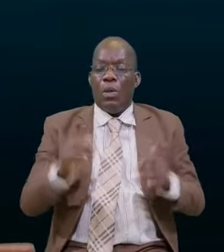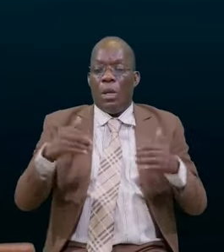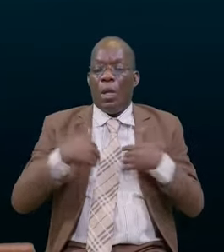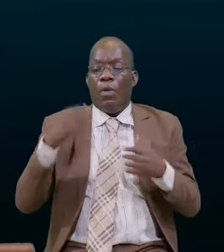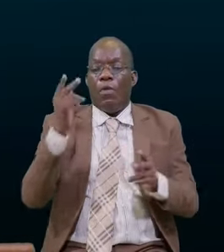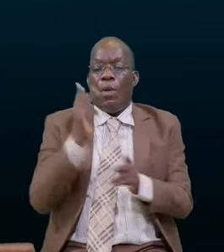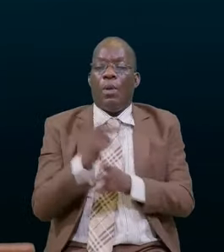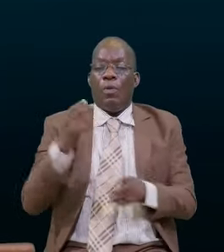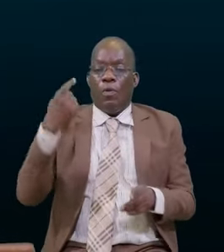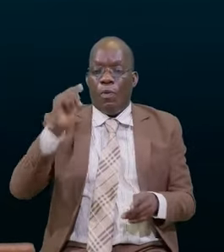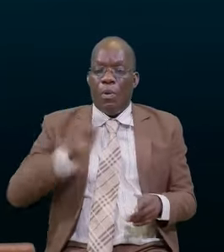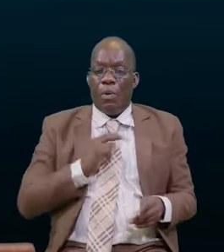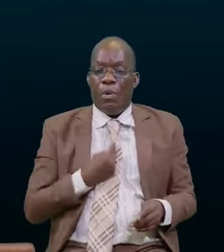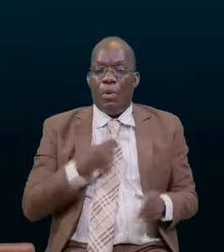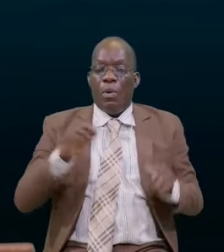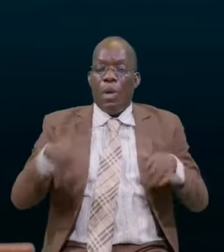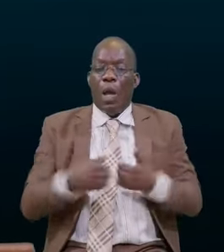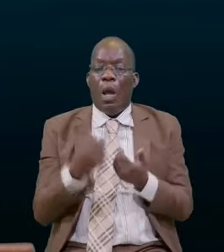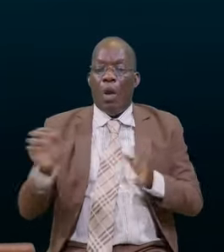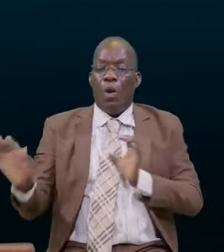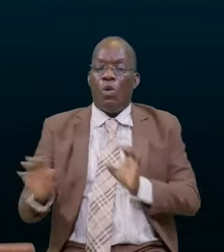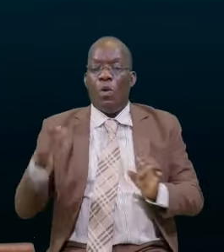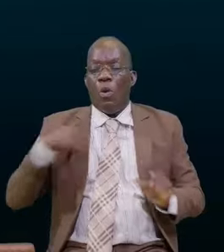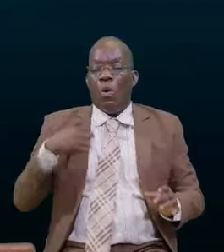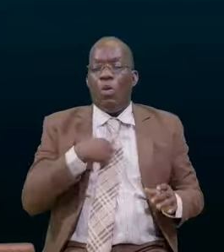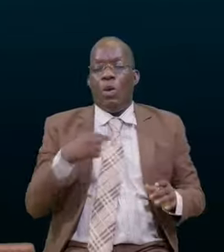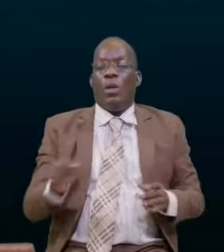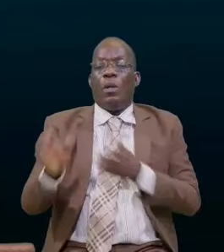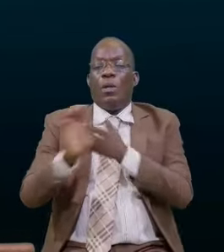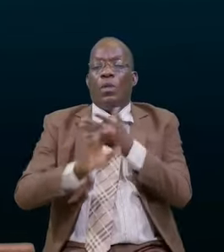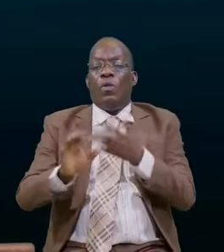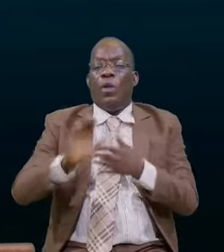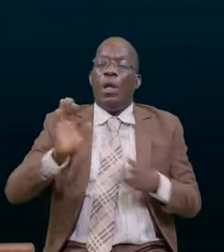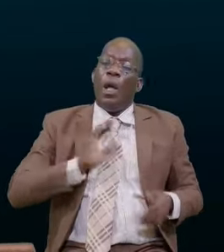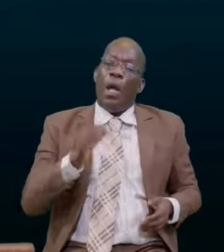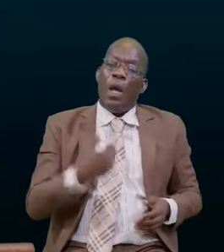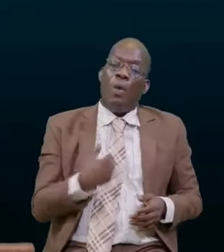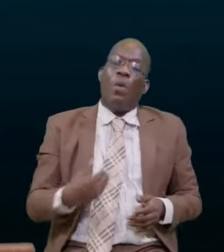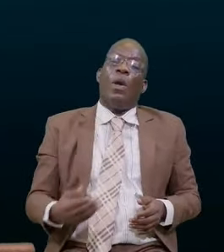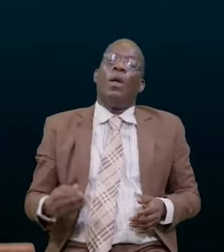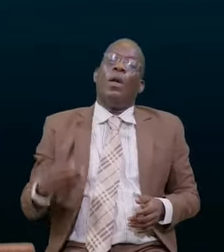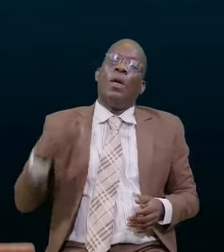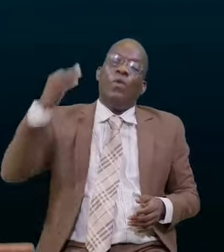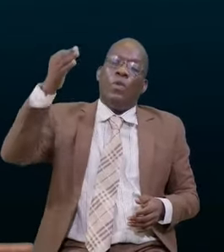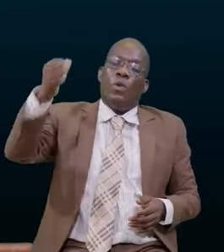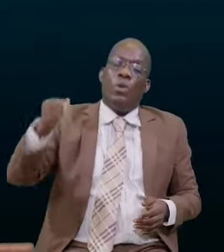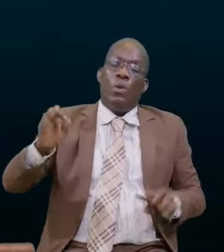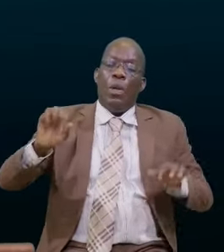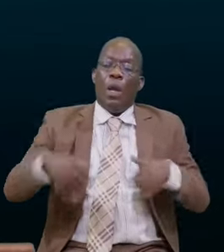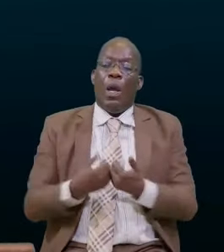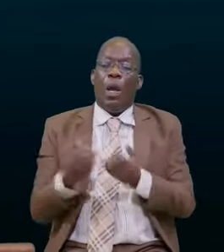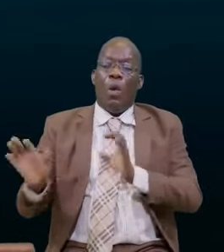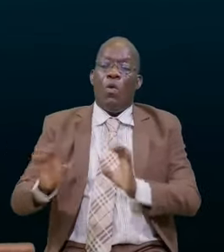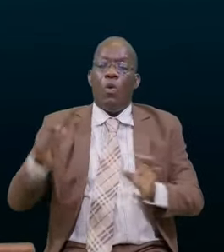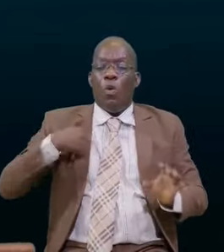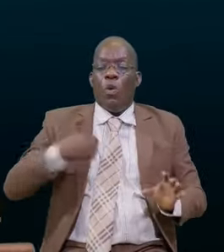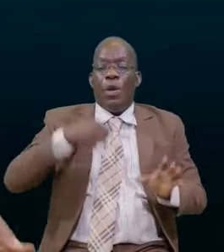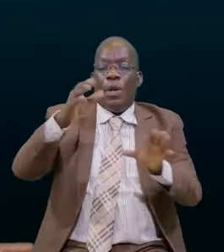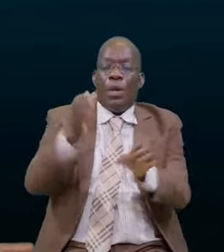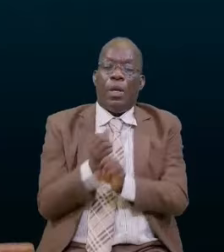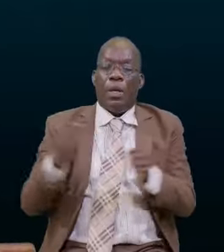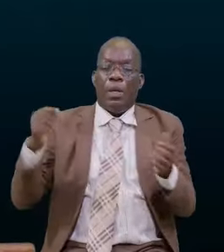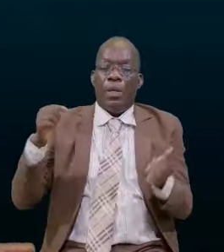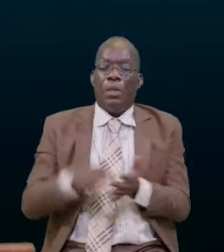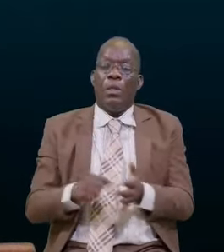we really defend our grand Destiny how do we achieve this great destiny that God